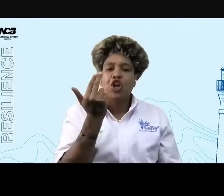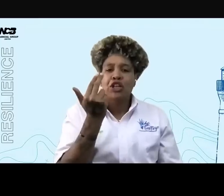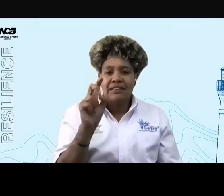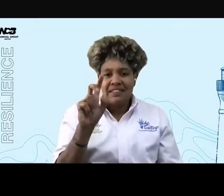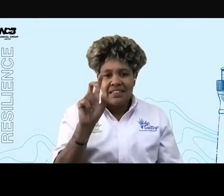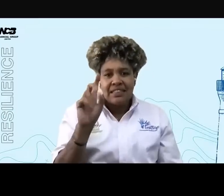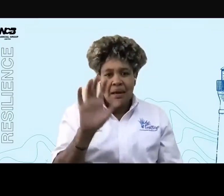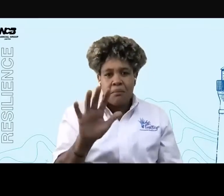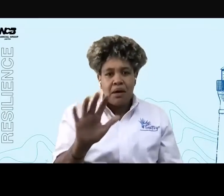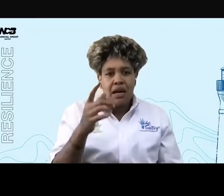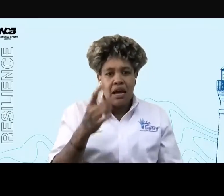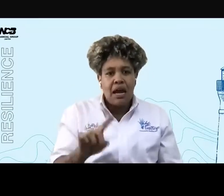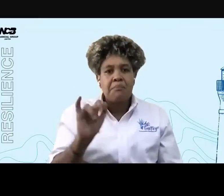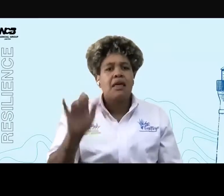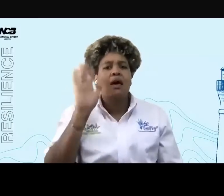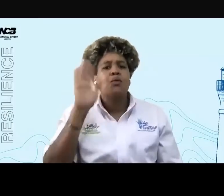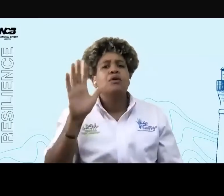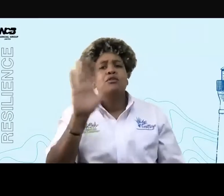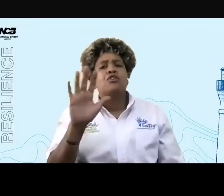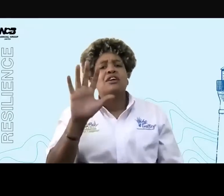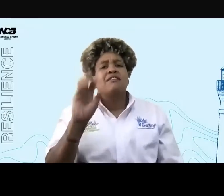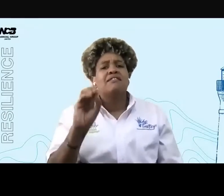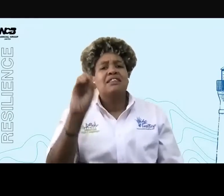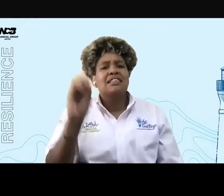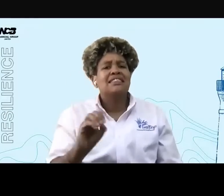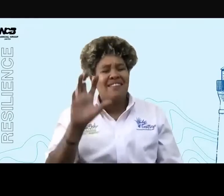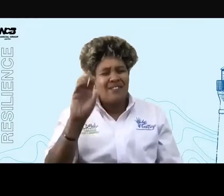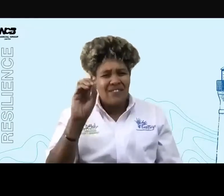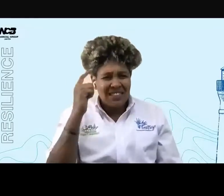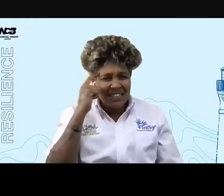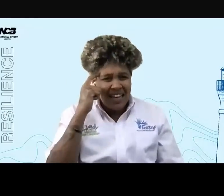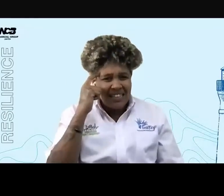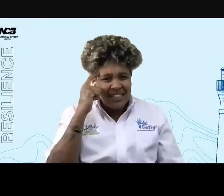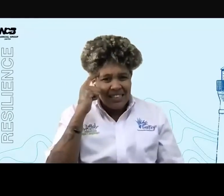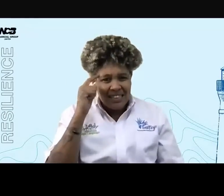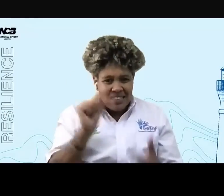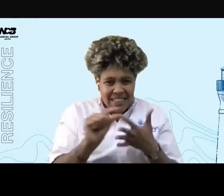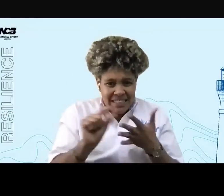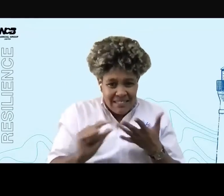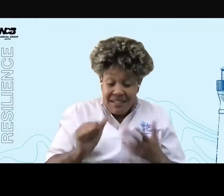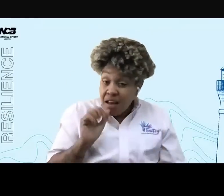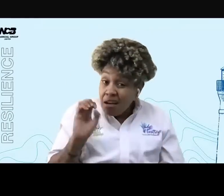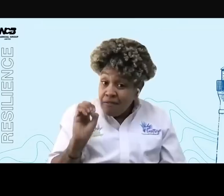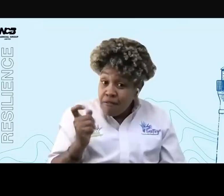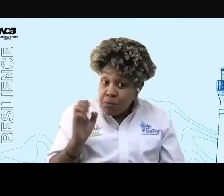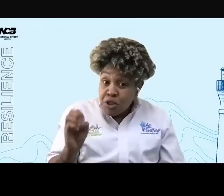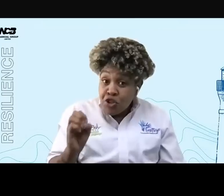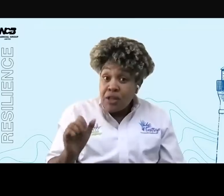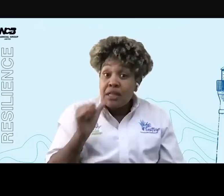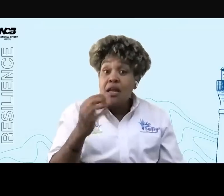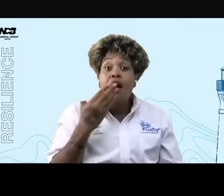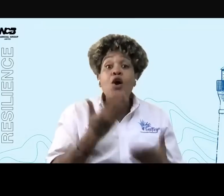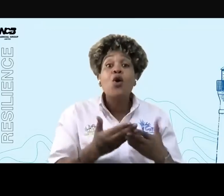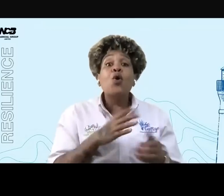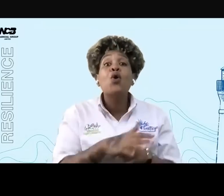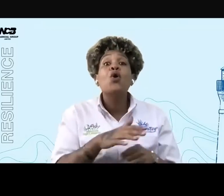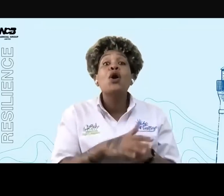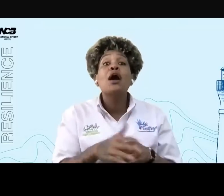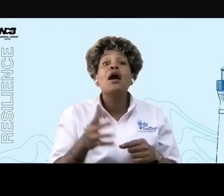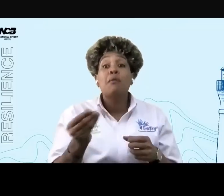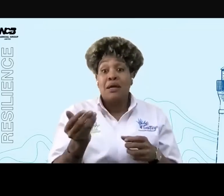December. And that will be a 50-cent dividend coming from zero. Not good enough in terms of dividend